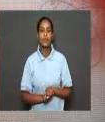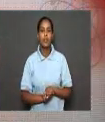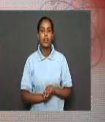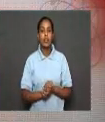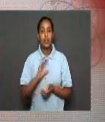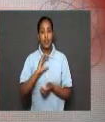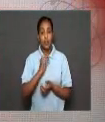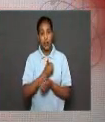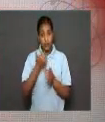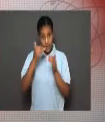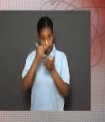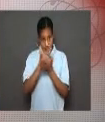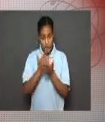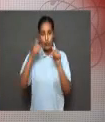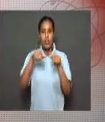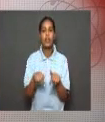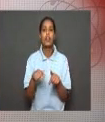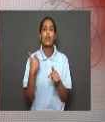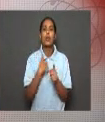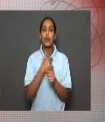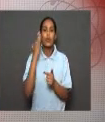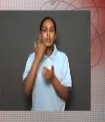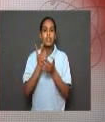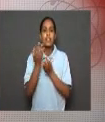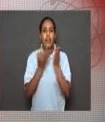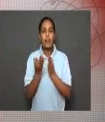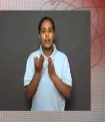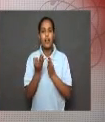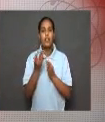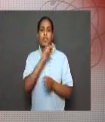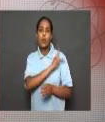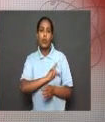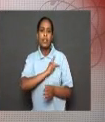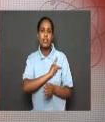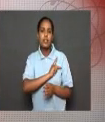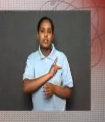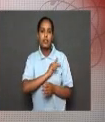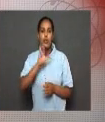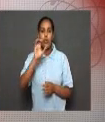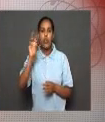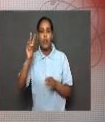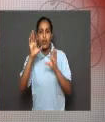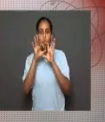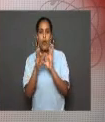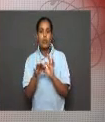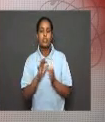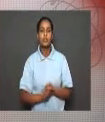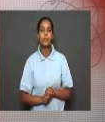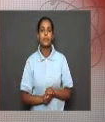In our lesson today, we will describe the properties of covalent